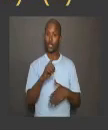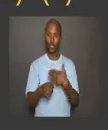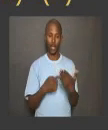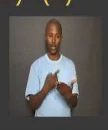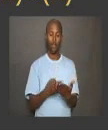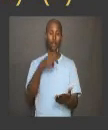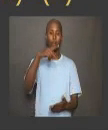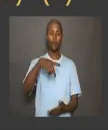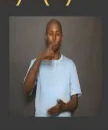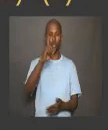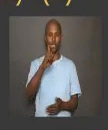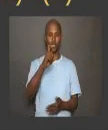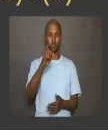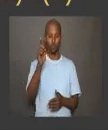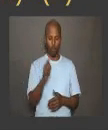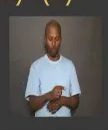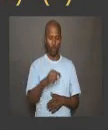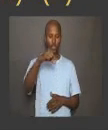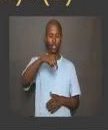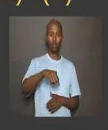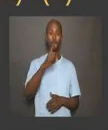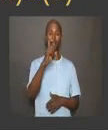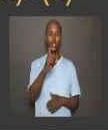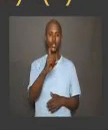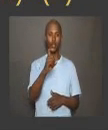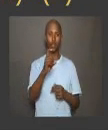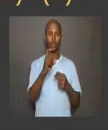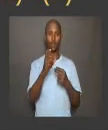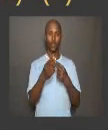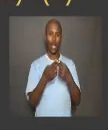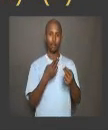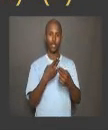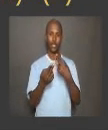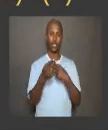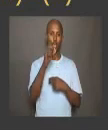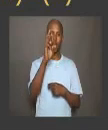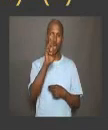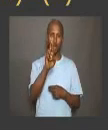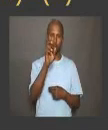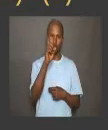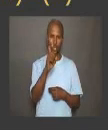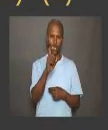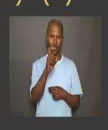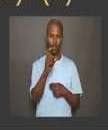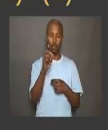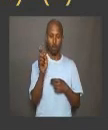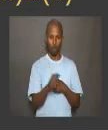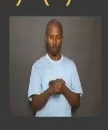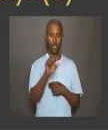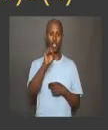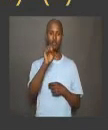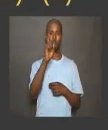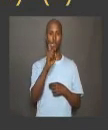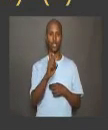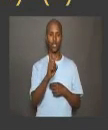Then P of x over Q of x times R of x over S